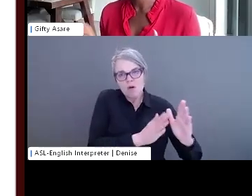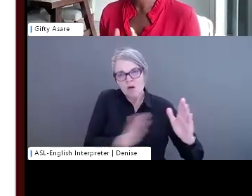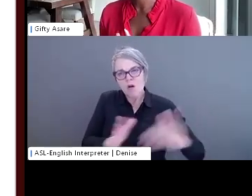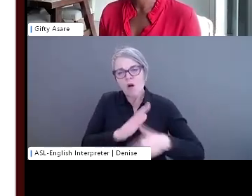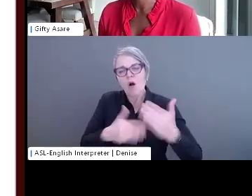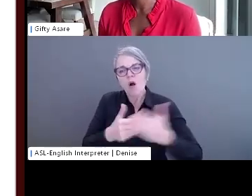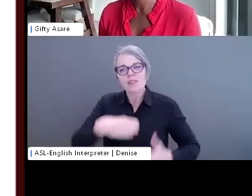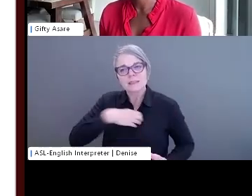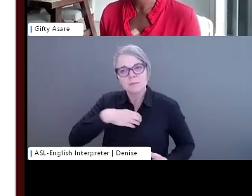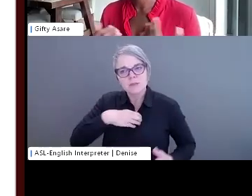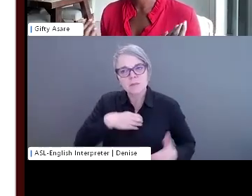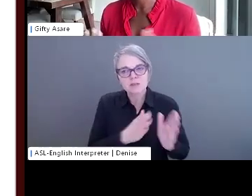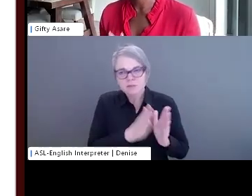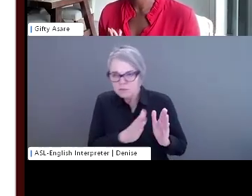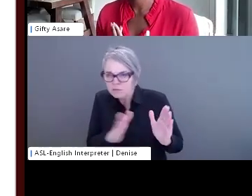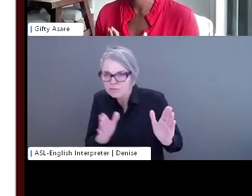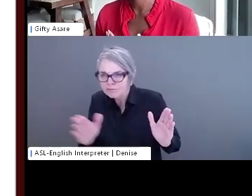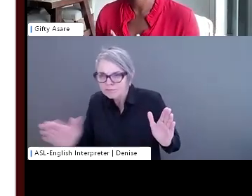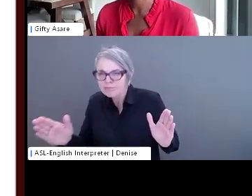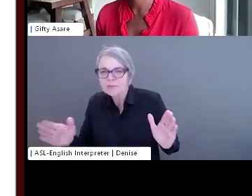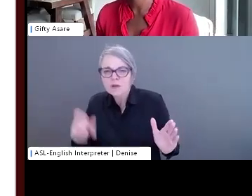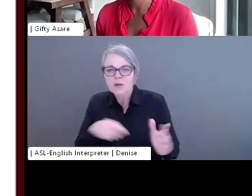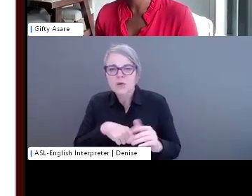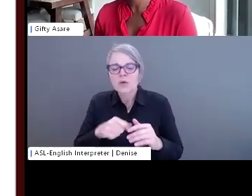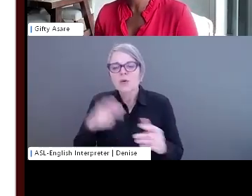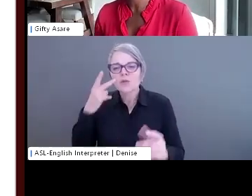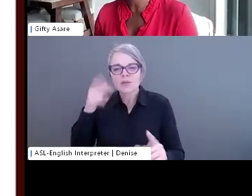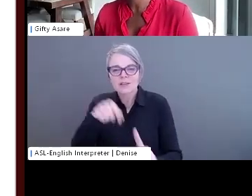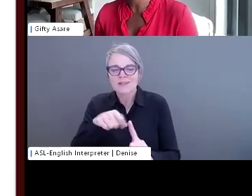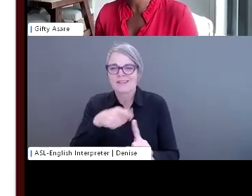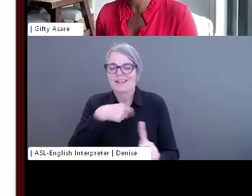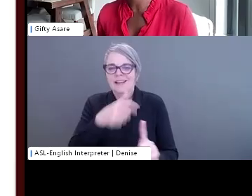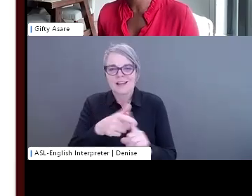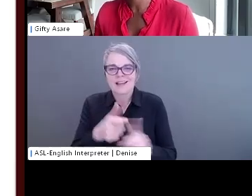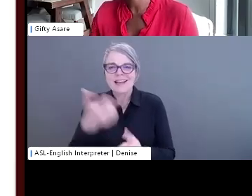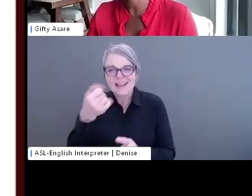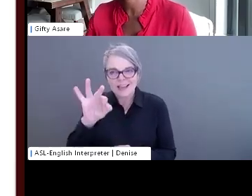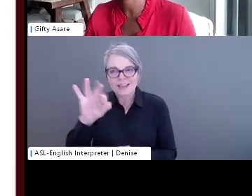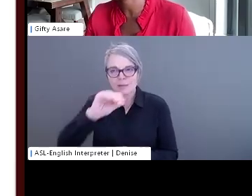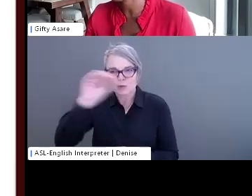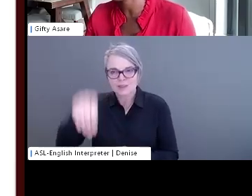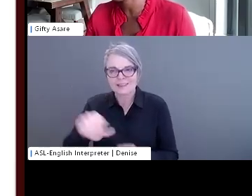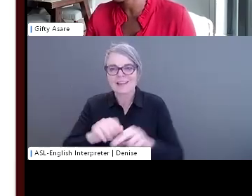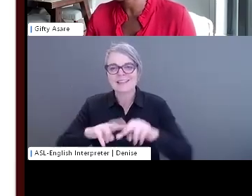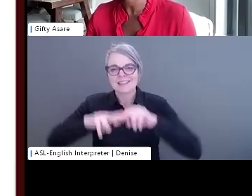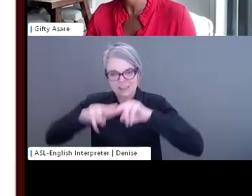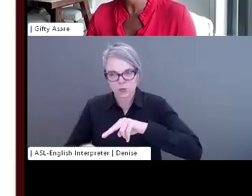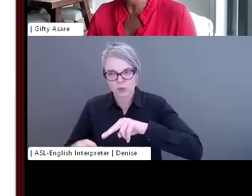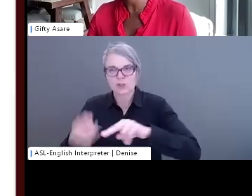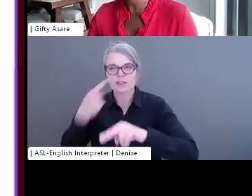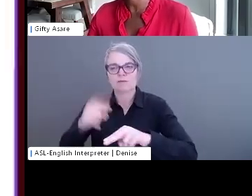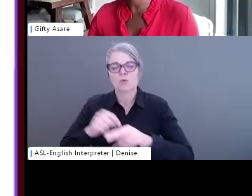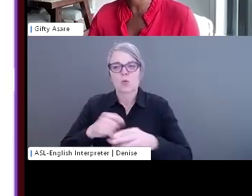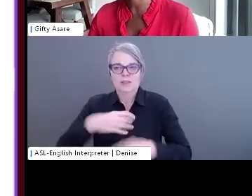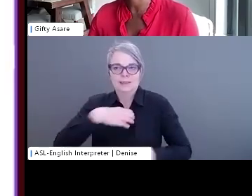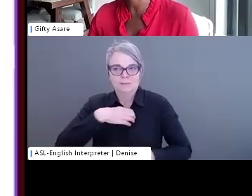symptoms and across the program, we saw an overall 19% decrease in the frequency of symptoms experienced by our survivors.